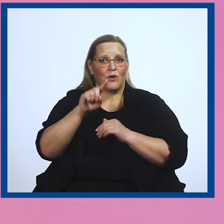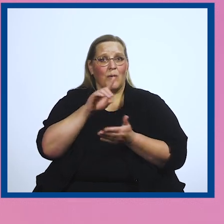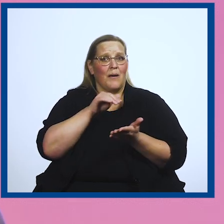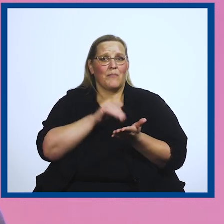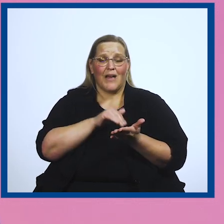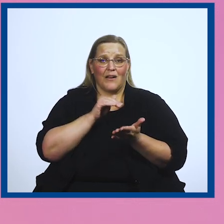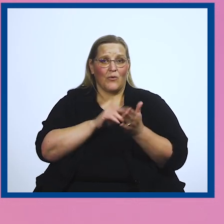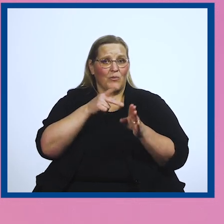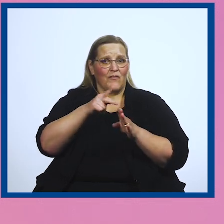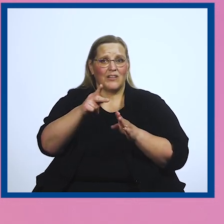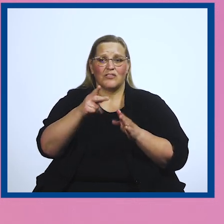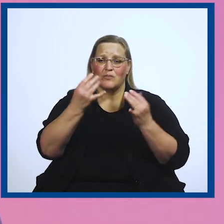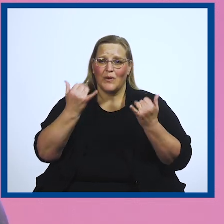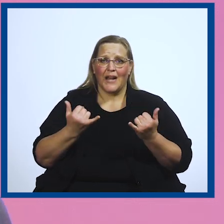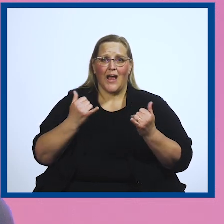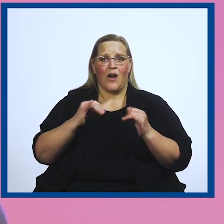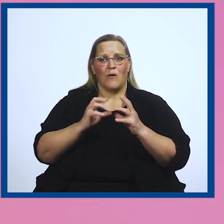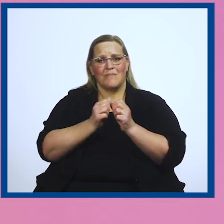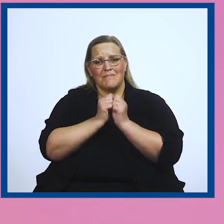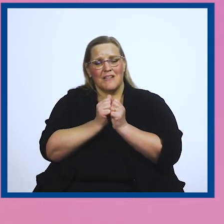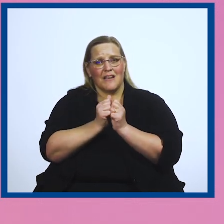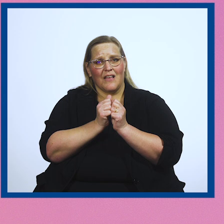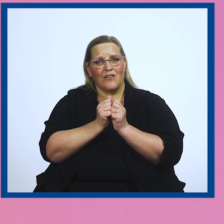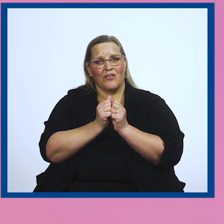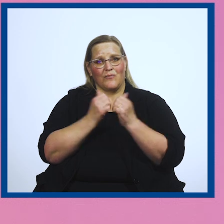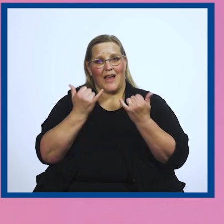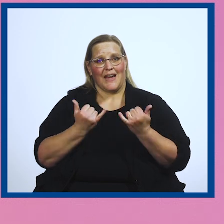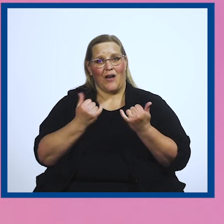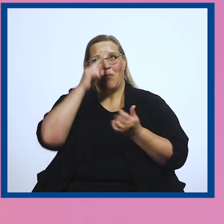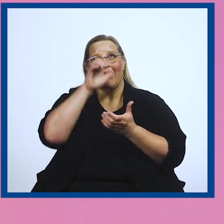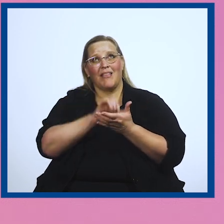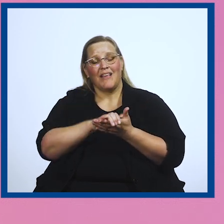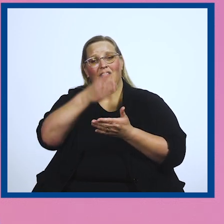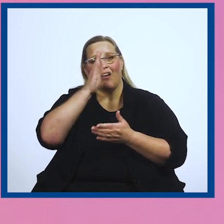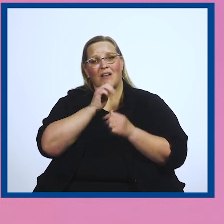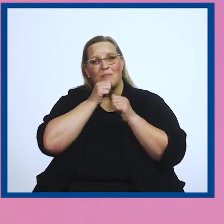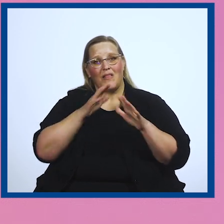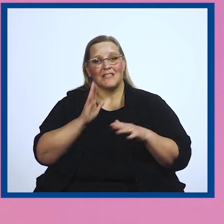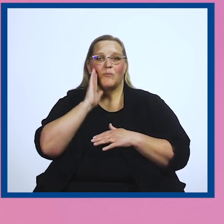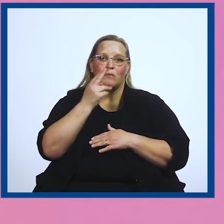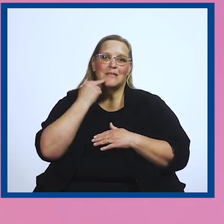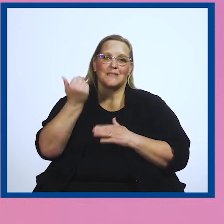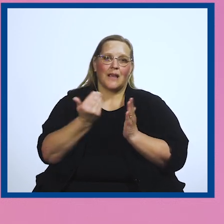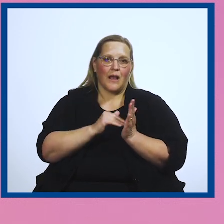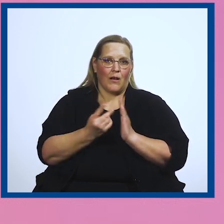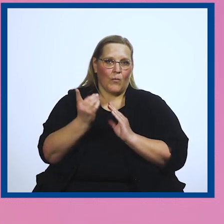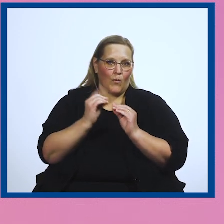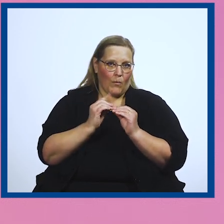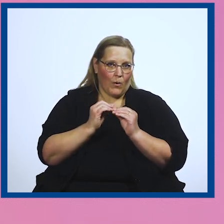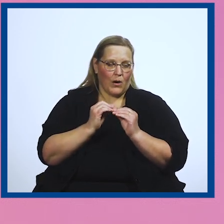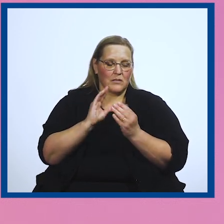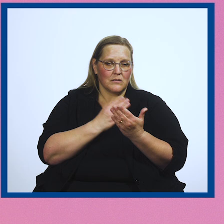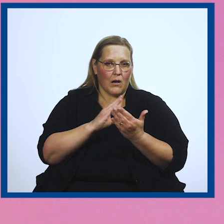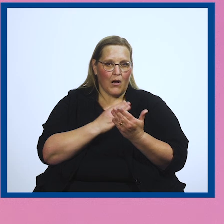let's stand together in this season. In fact, let's believe in the blessing of God. We're going to sing one more song here, and it's going to be a